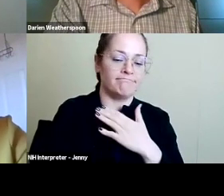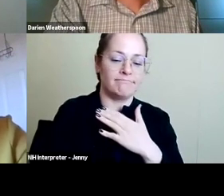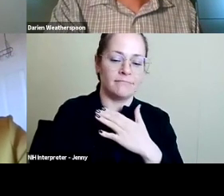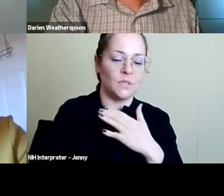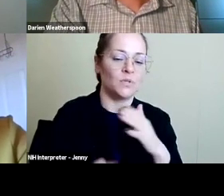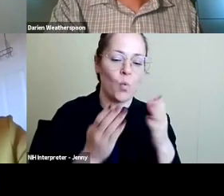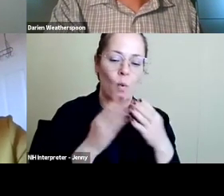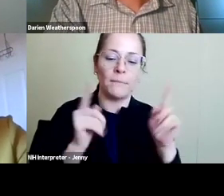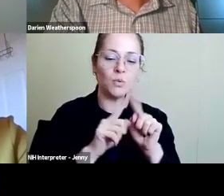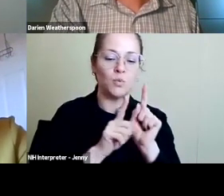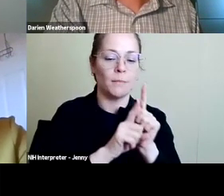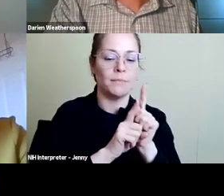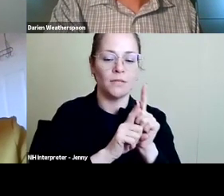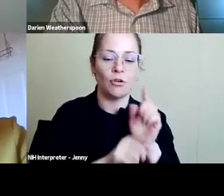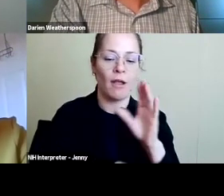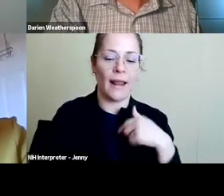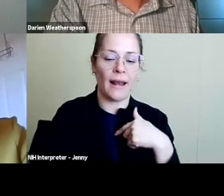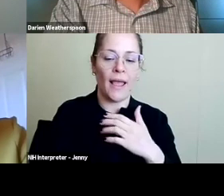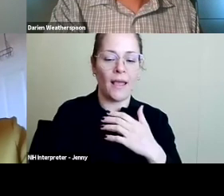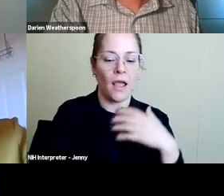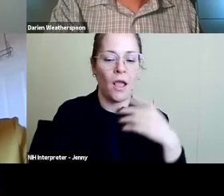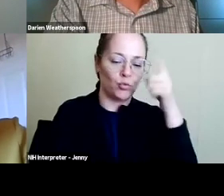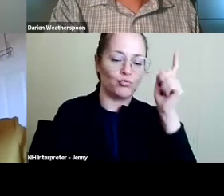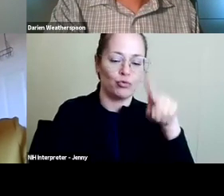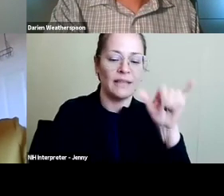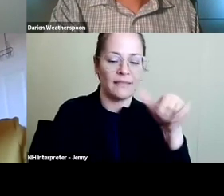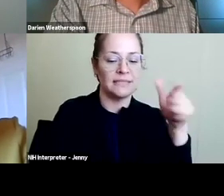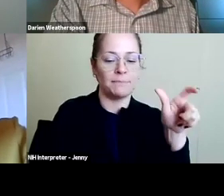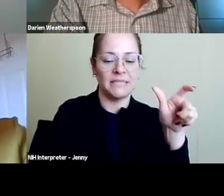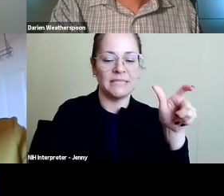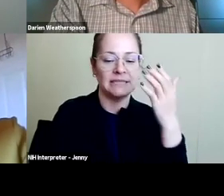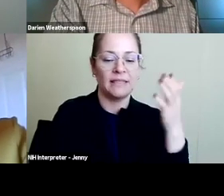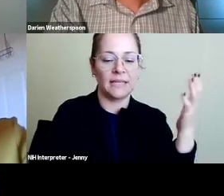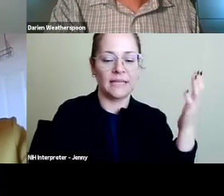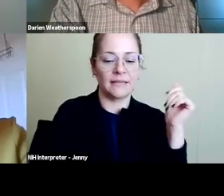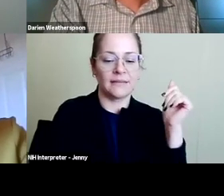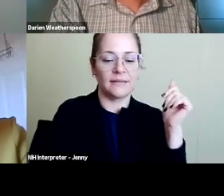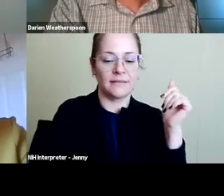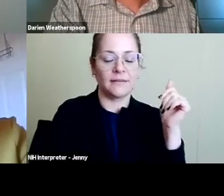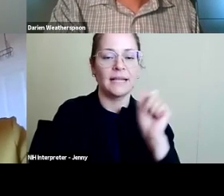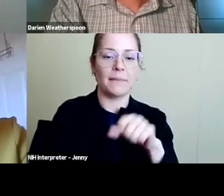mentor, and confidence, I agree as well, is probably the biggest thing, confidence and